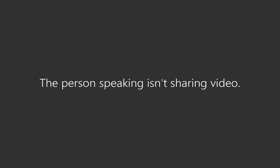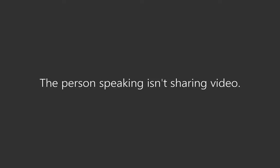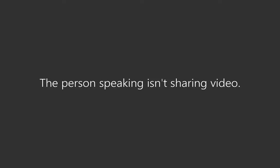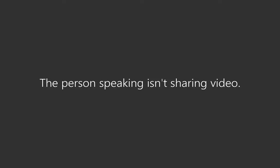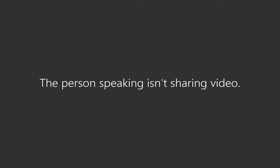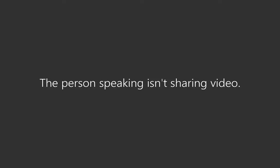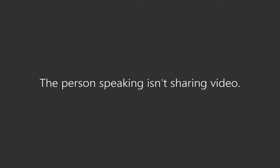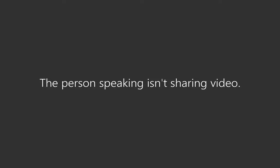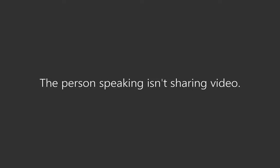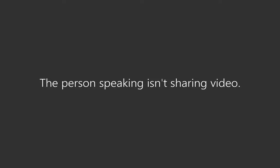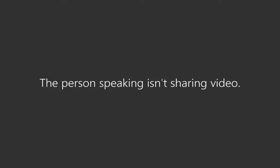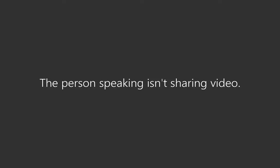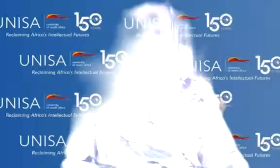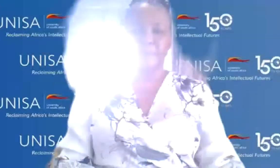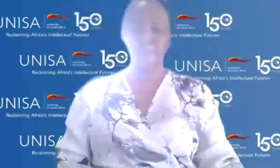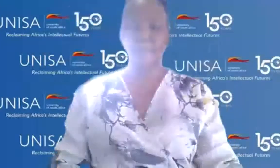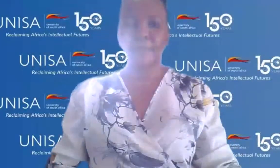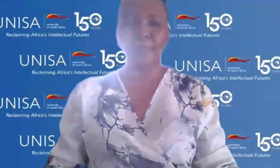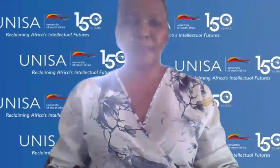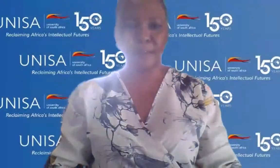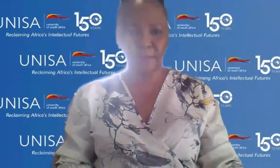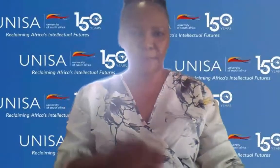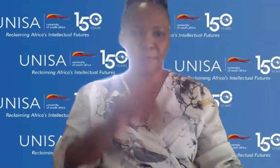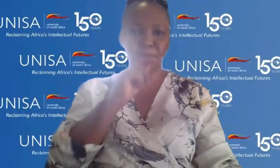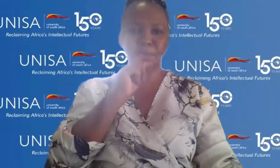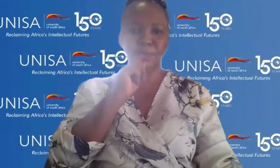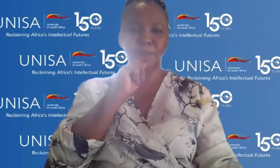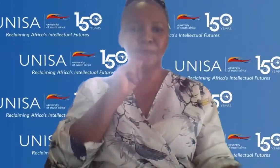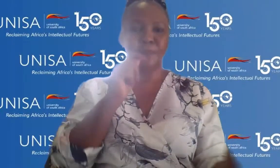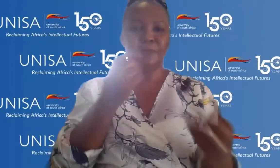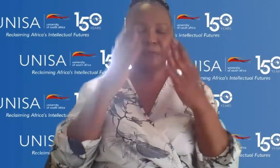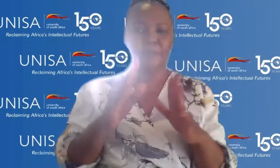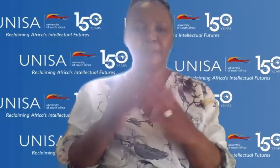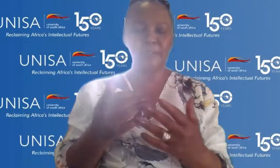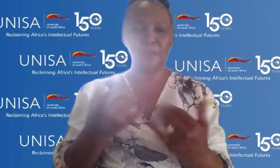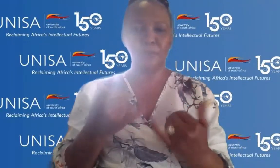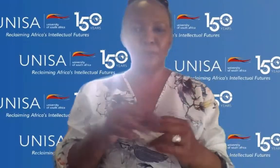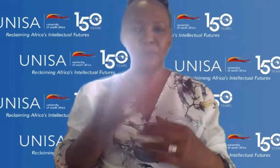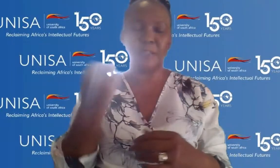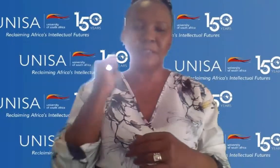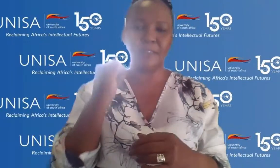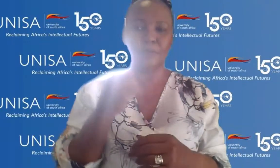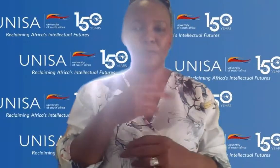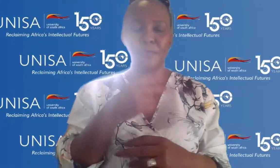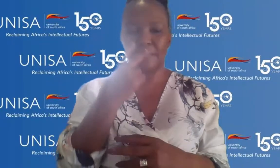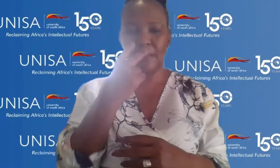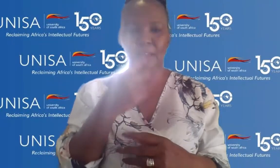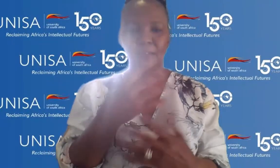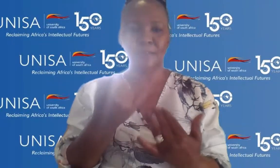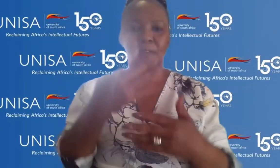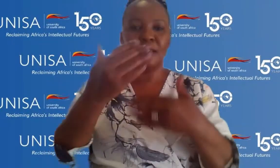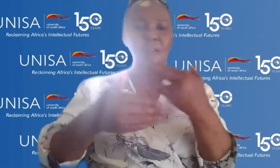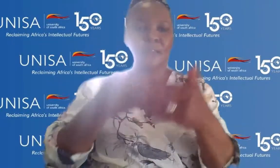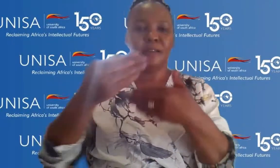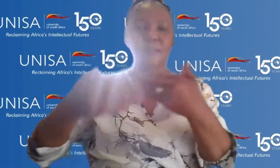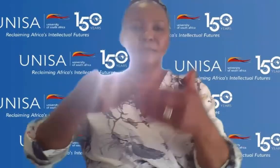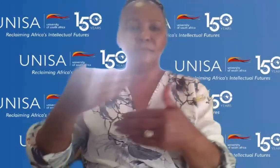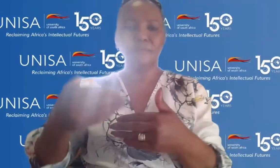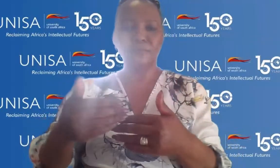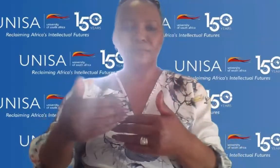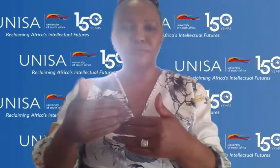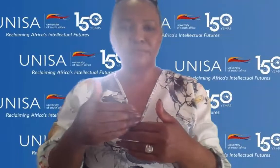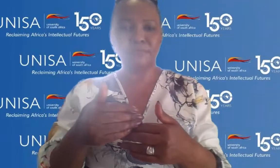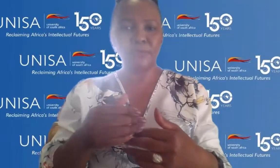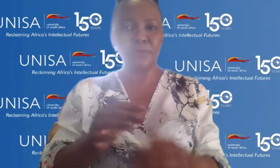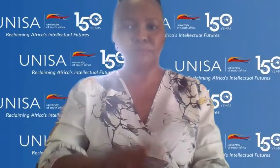you guys had fun yesterday. Today we are now going to continue. And the cool thing is today we are going to change our program a little bit,